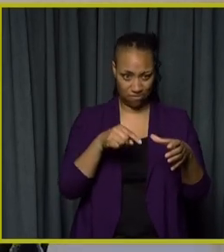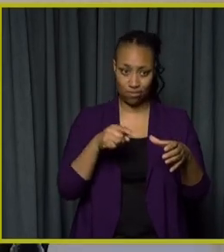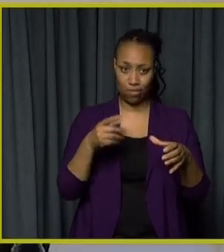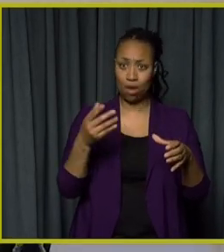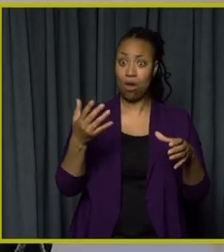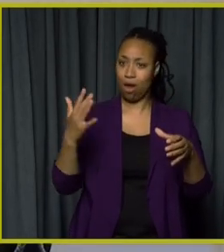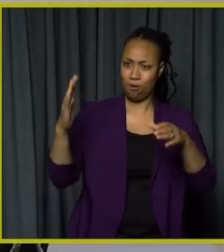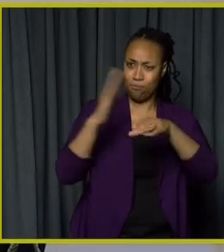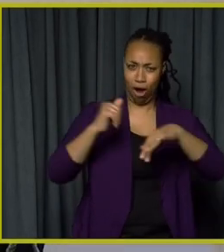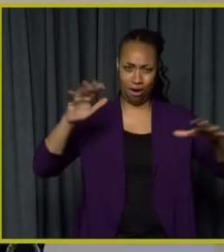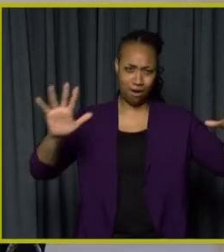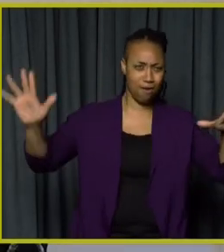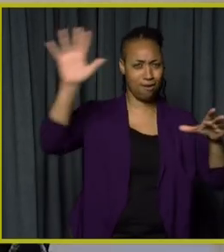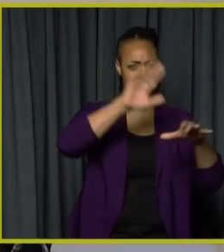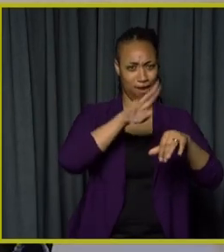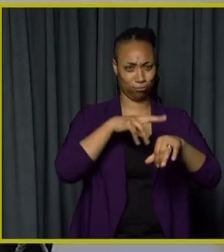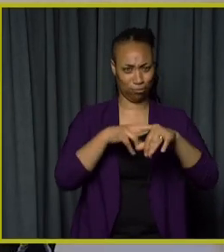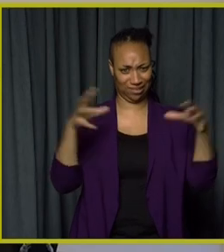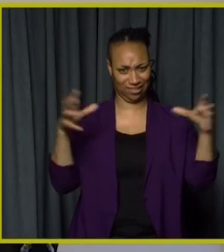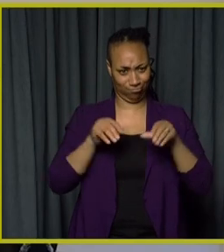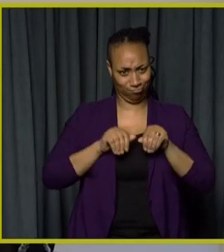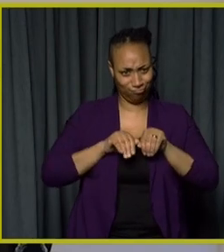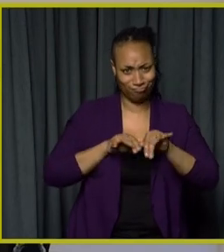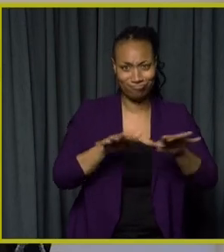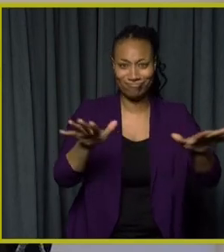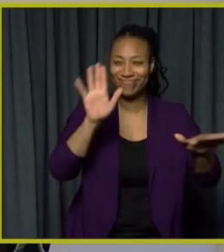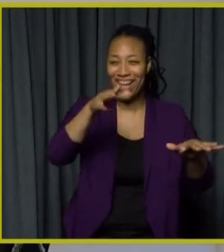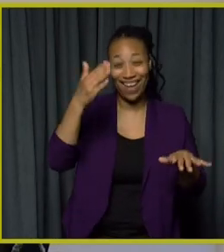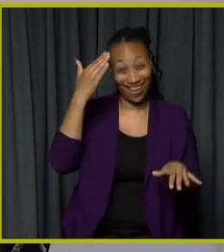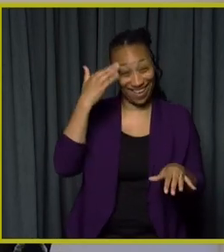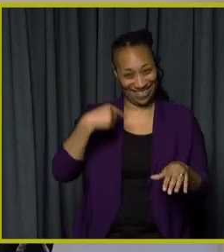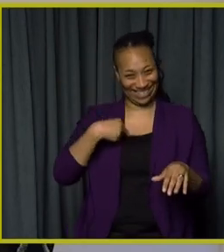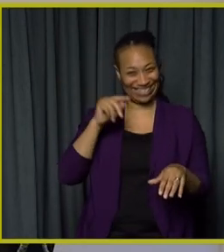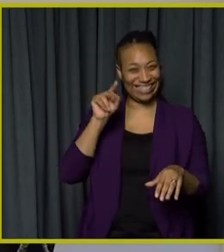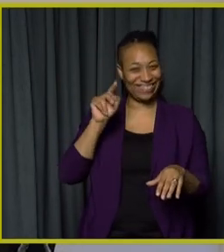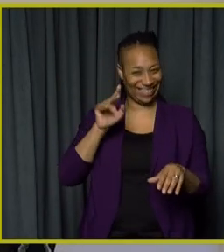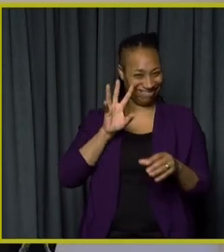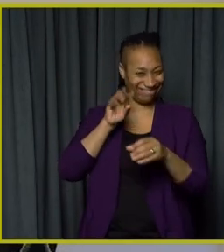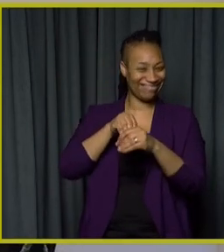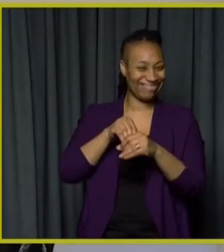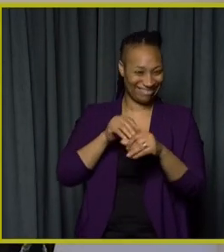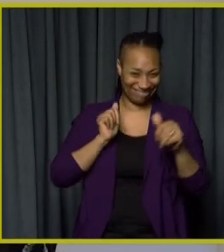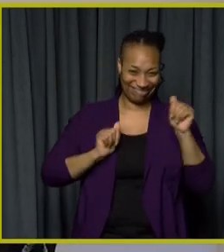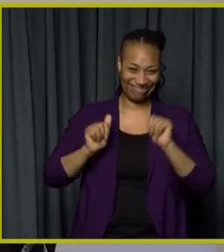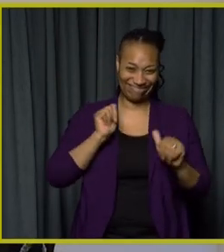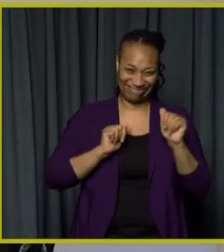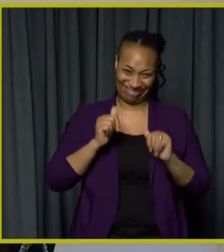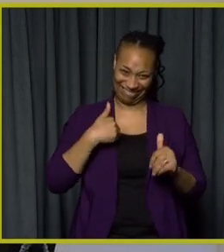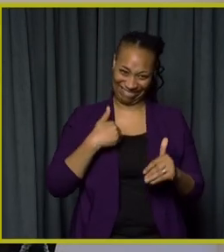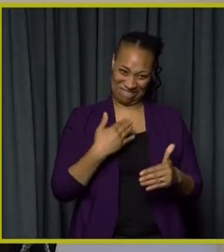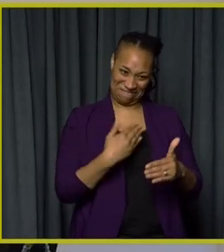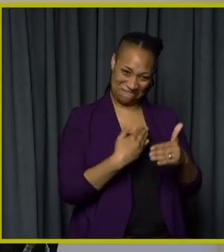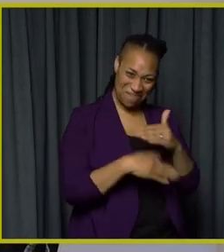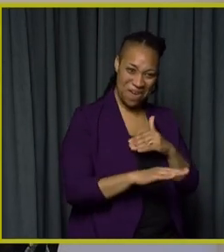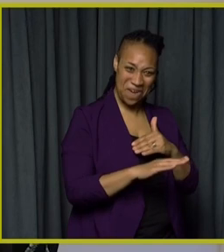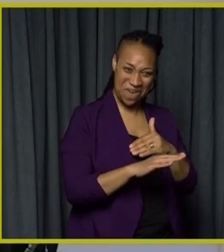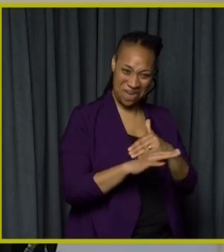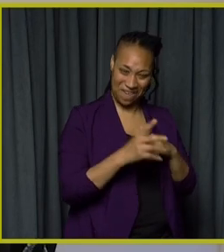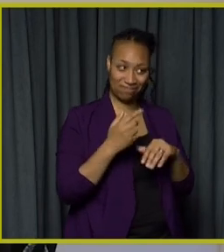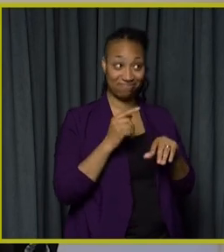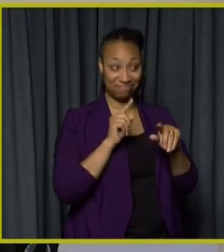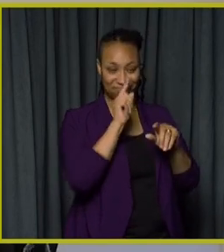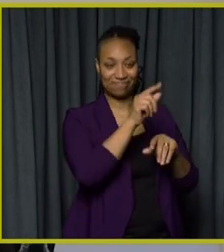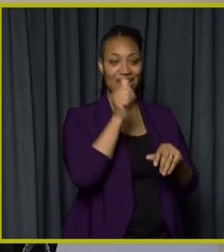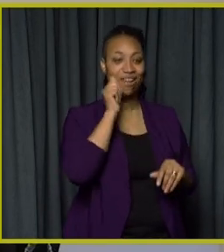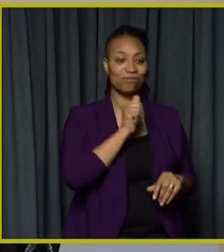of you know me from the roles I've played, but I was born in the mountains of Arizona. Both my parents were orphans. My father